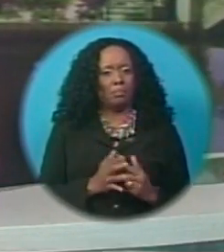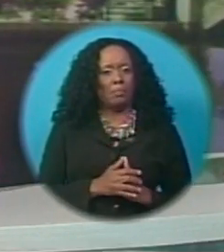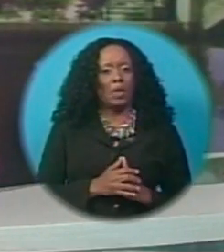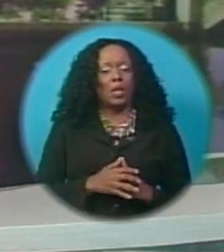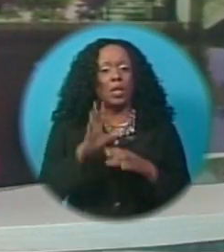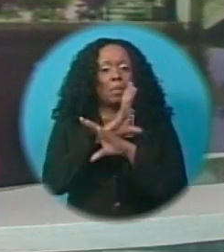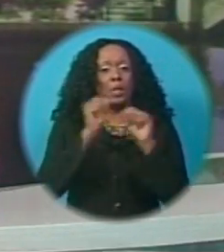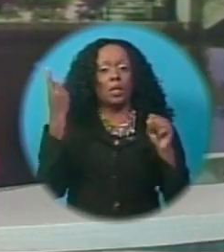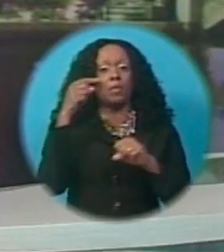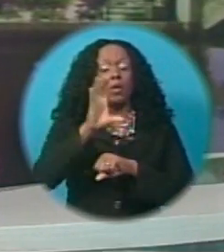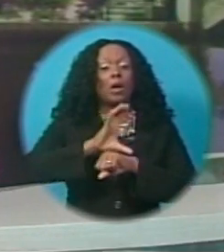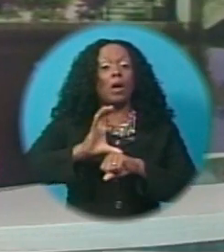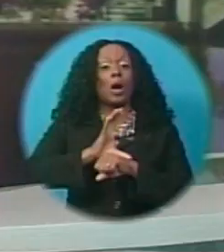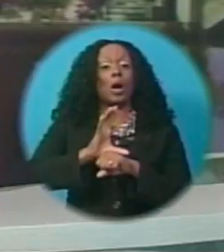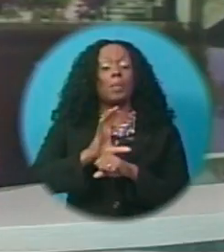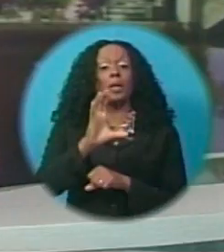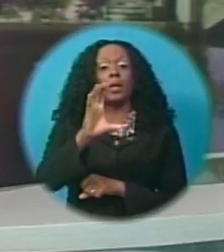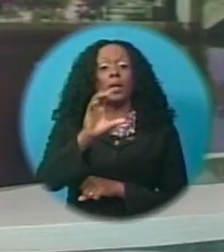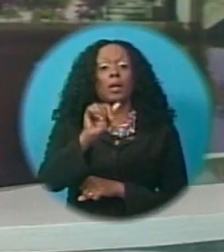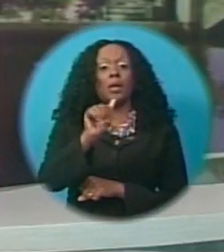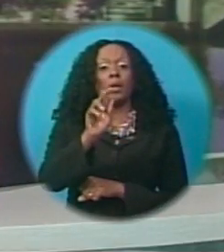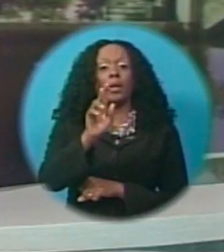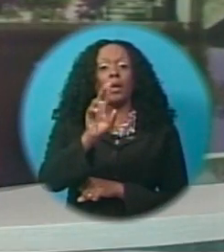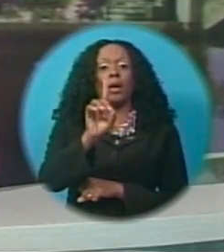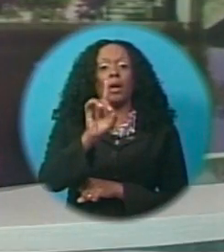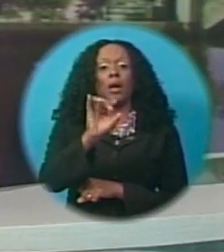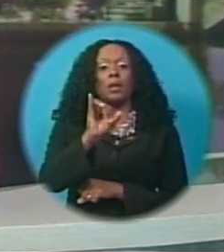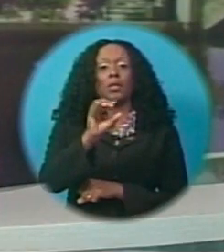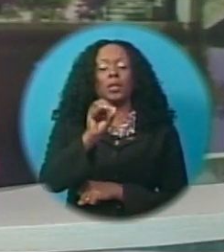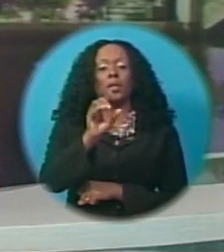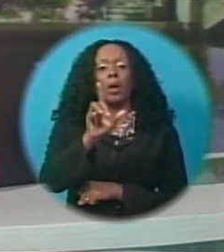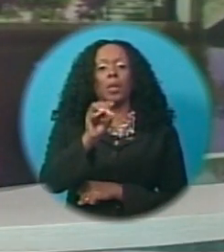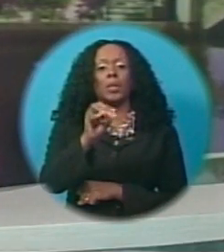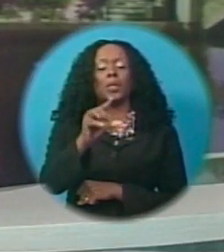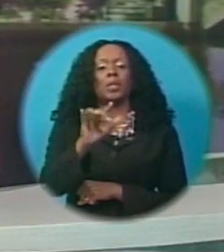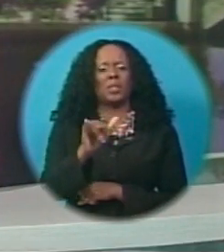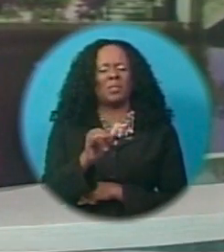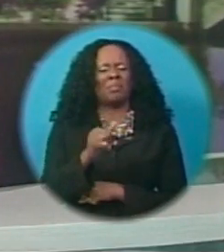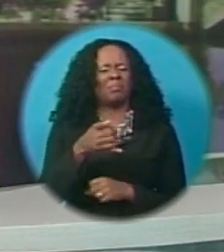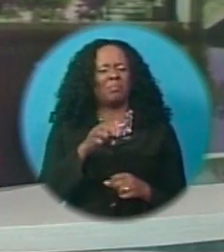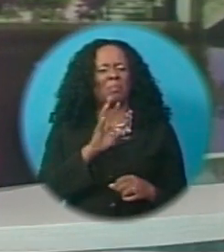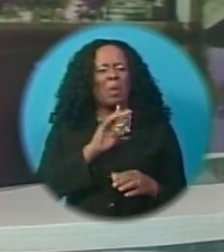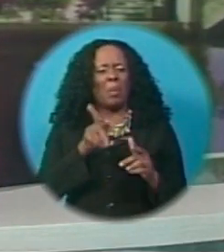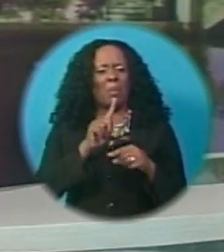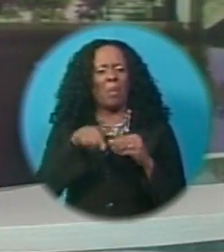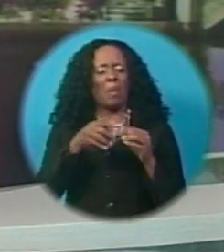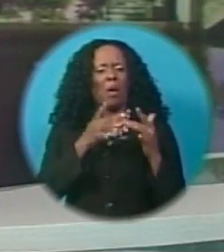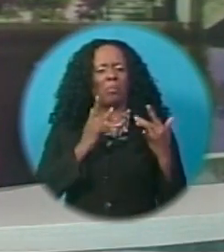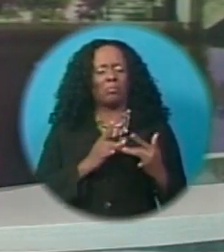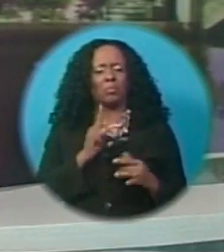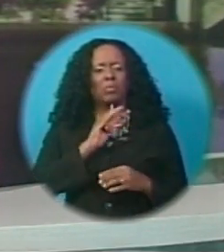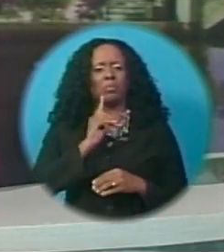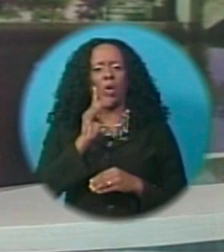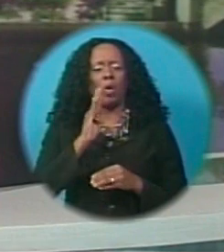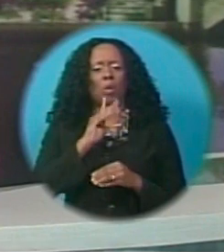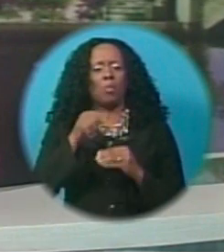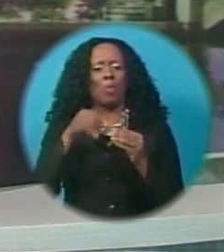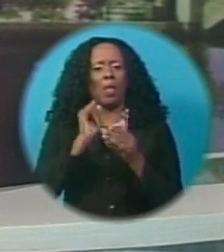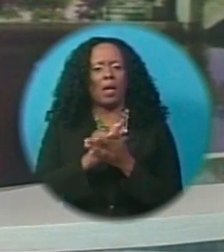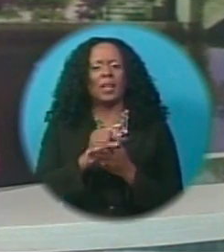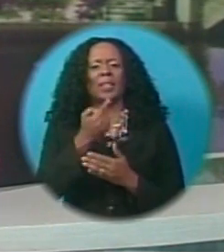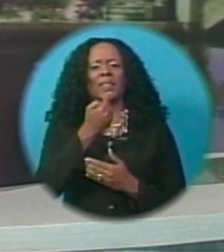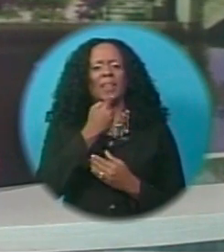Cardiology Society, Dr. Richard Ishmael. He was speaking during the first day of the Society's conference. Dr. Ishmael believes